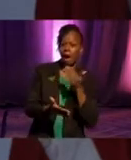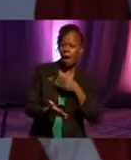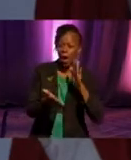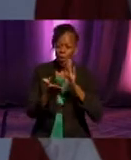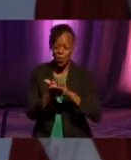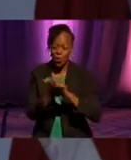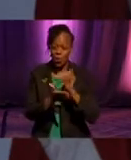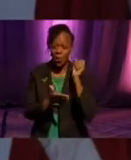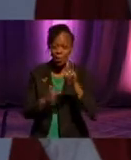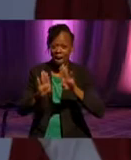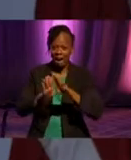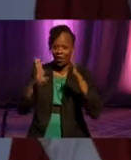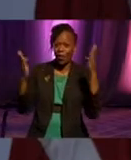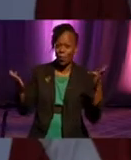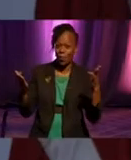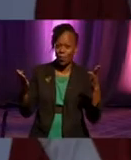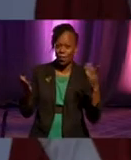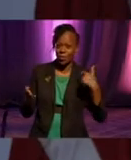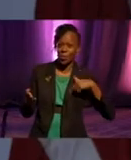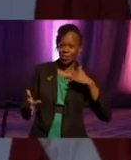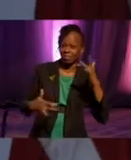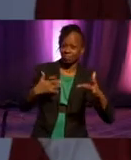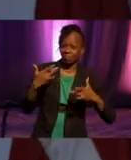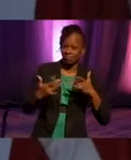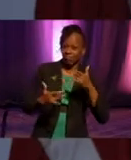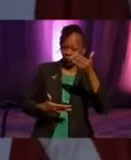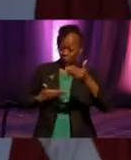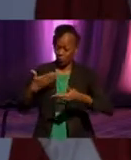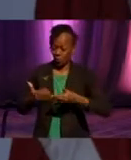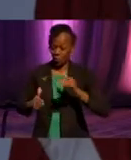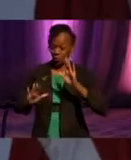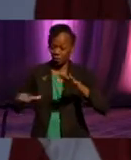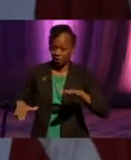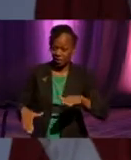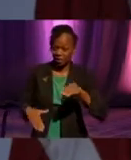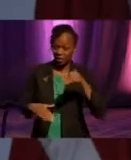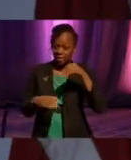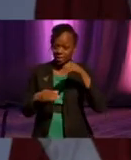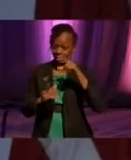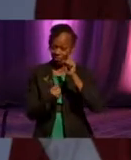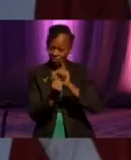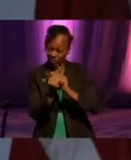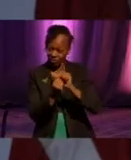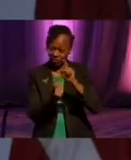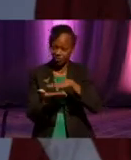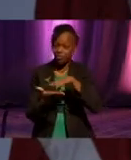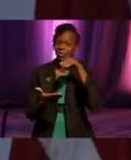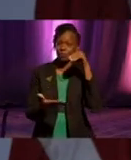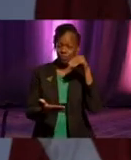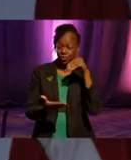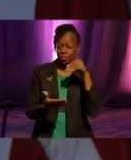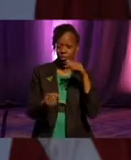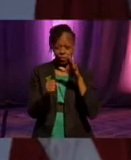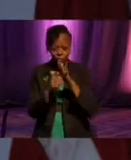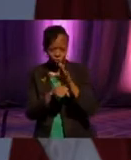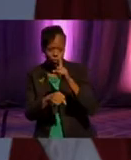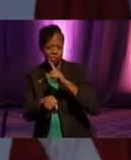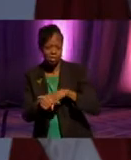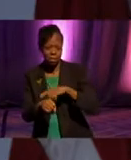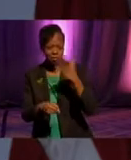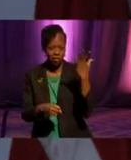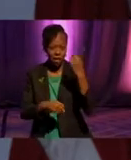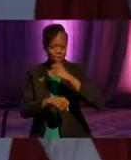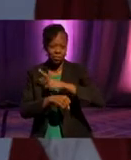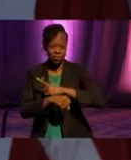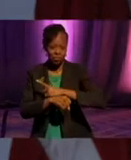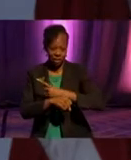open, and we're very excited to welcome children to in-person learning full-time, 5 days a